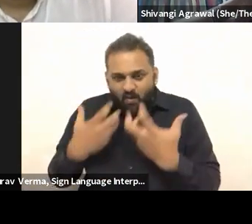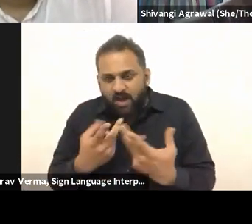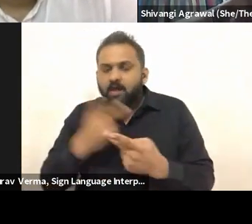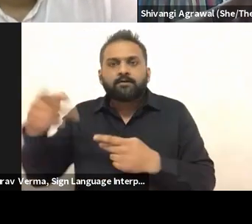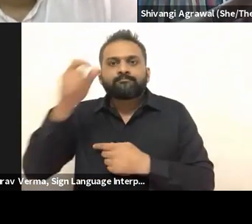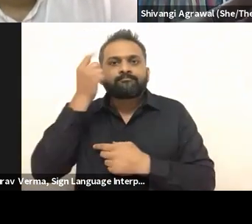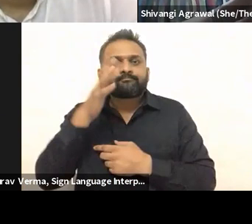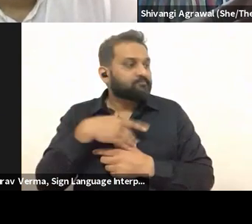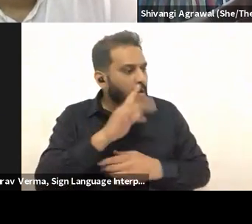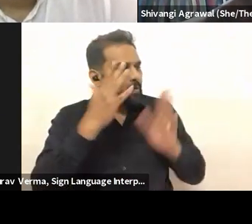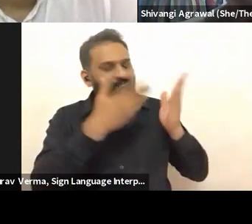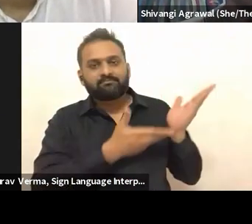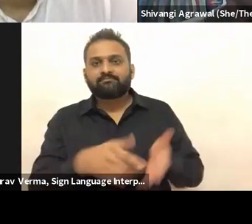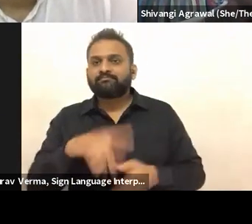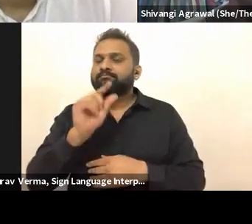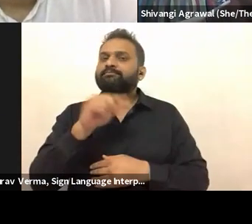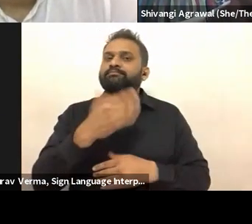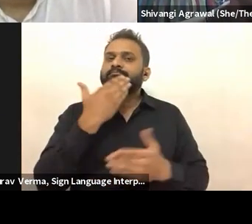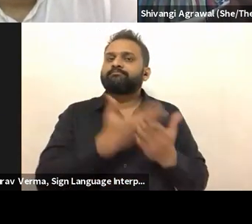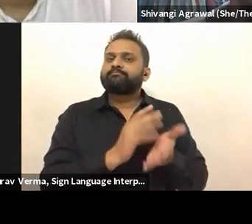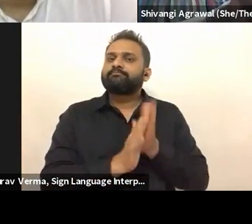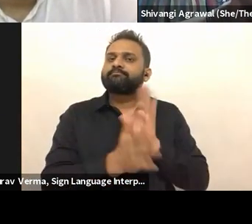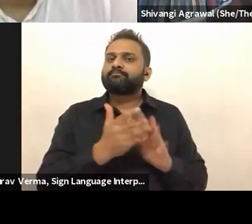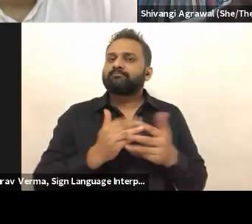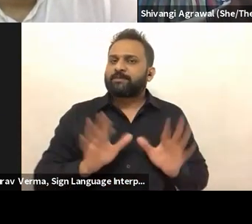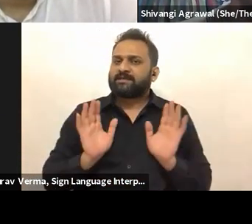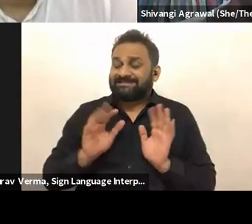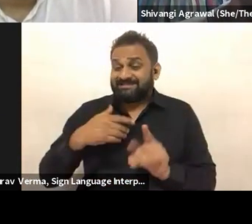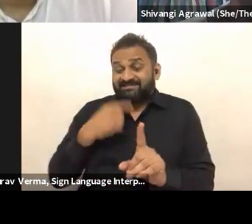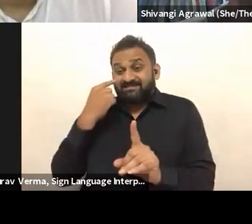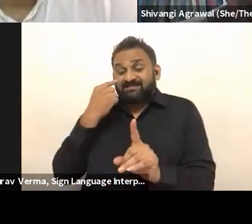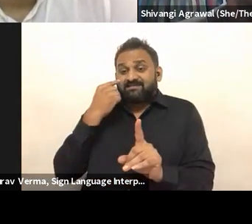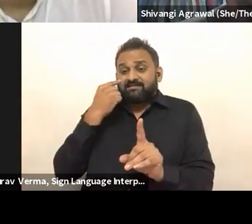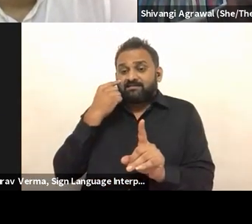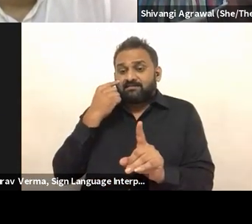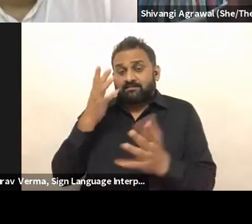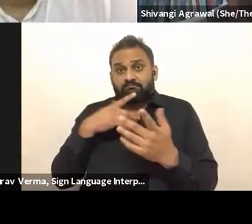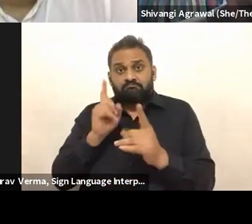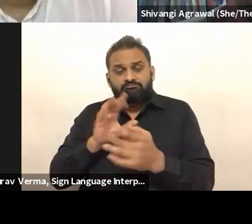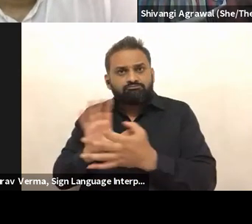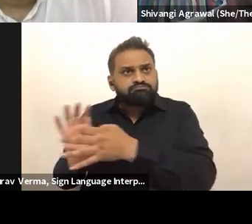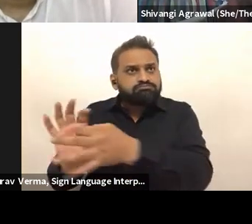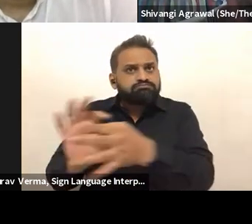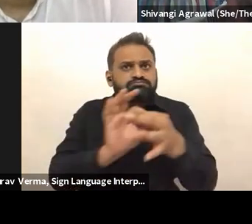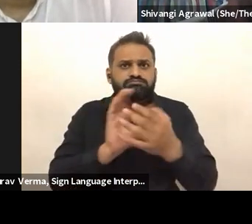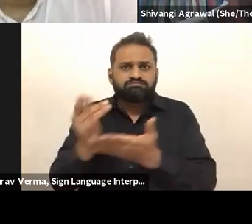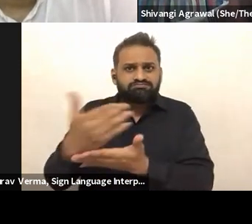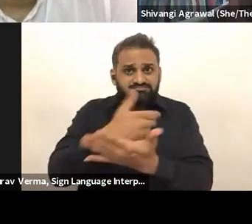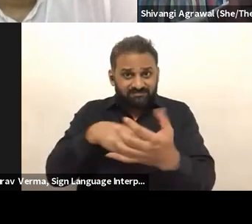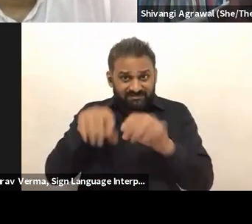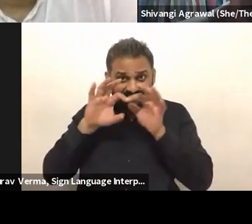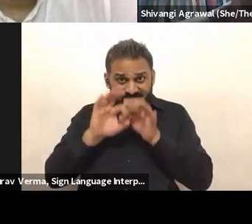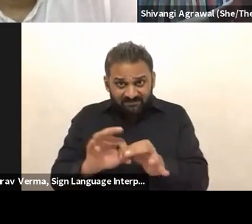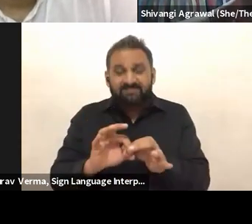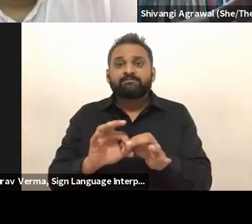needs and all of those things. So I think like collective access, collective liberation only comes with